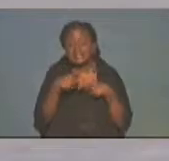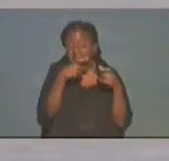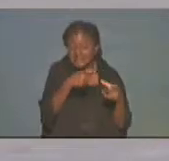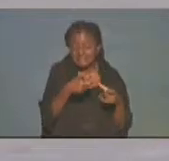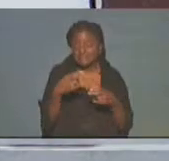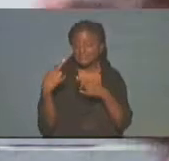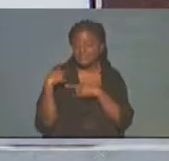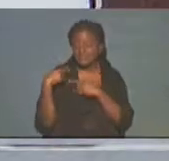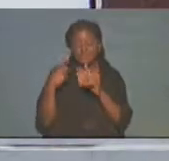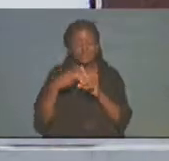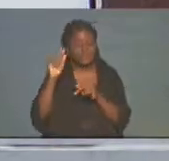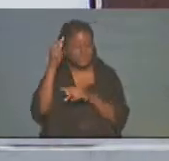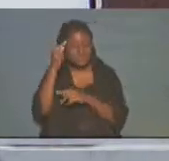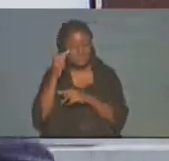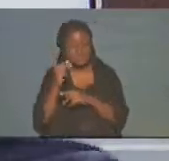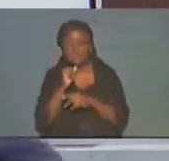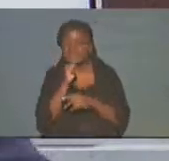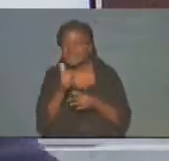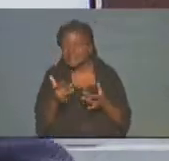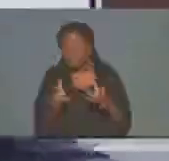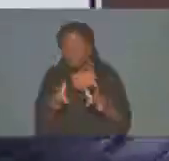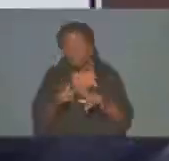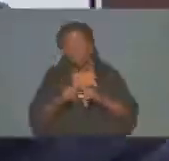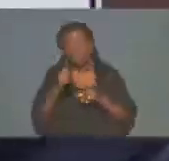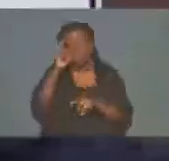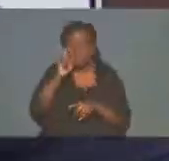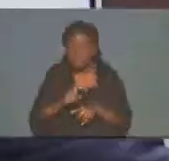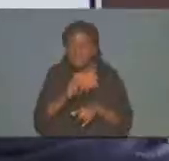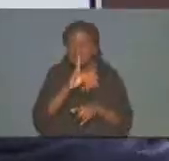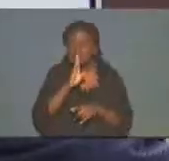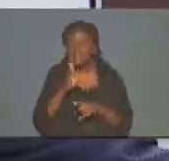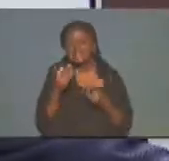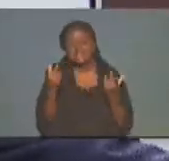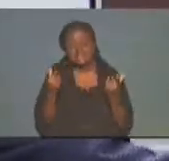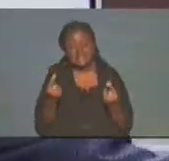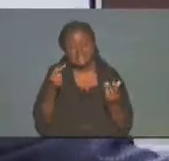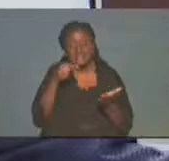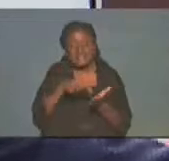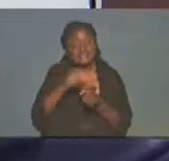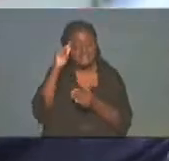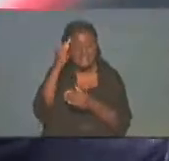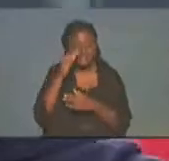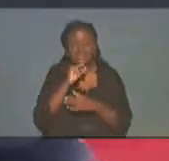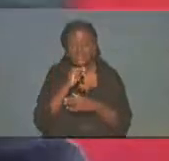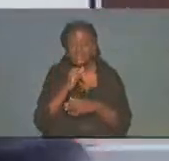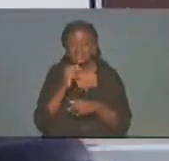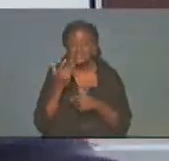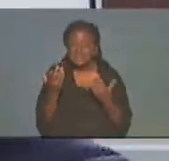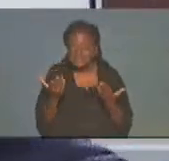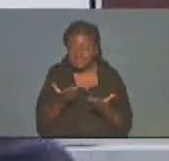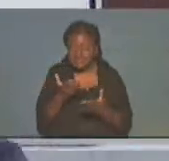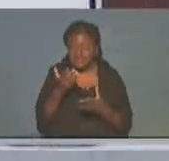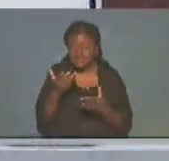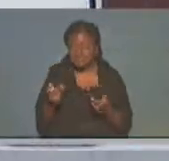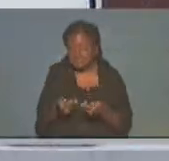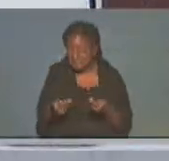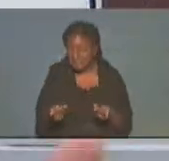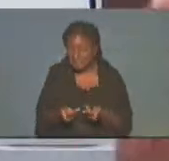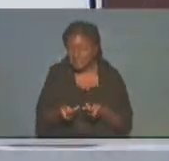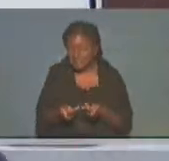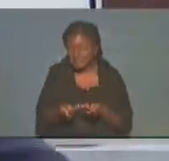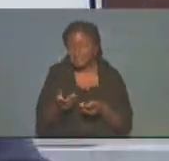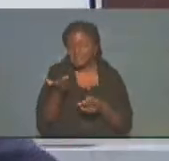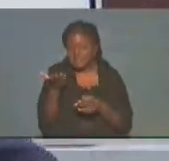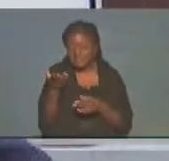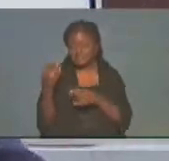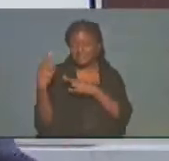and so it's unfortunate, but it has to be done, and this government is in place, and it's upon their shoulders to ensure